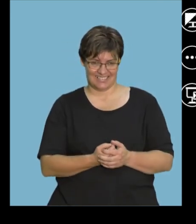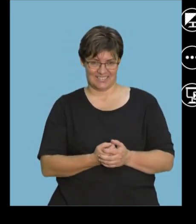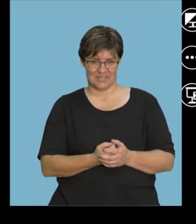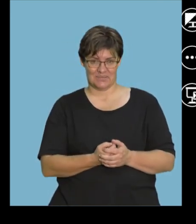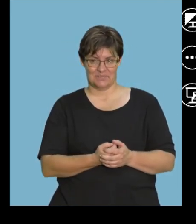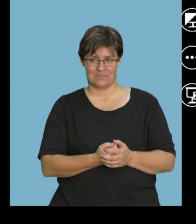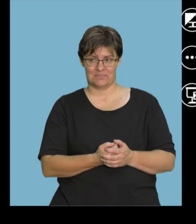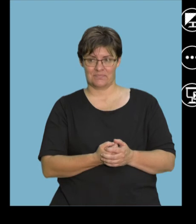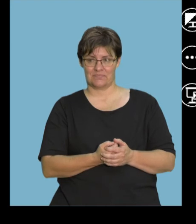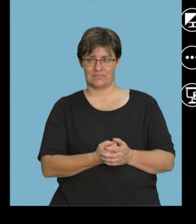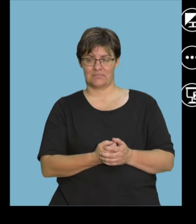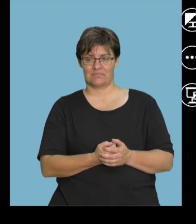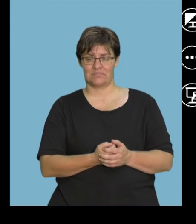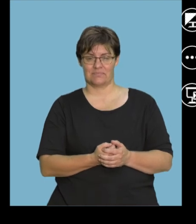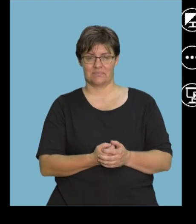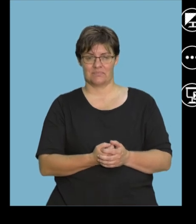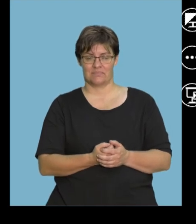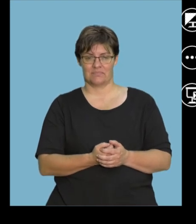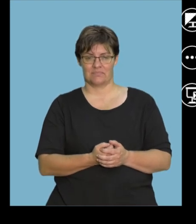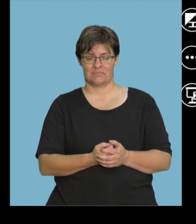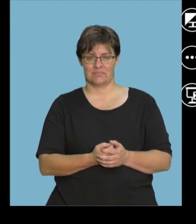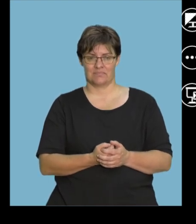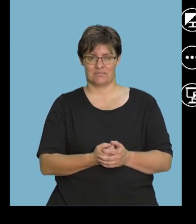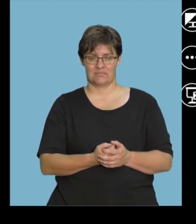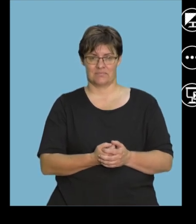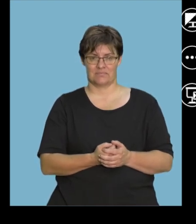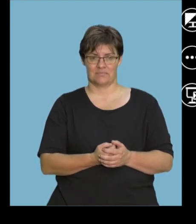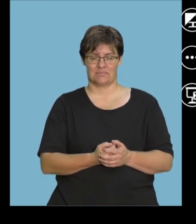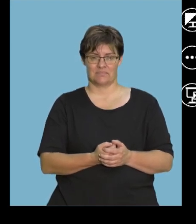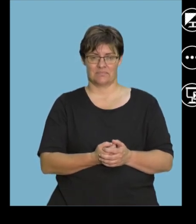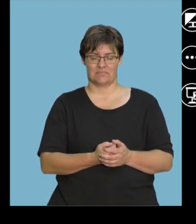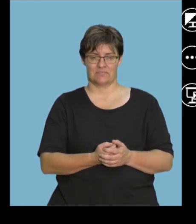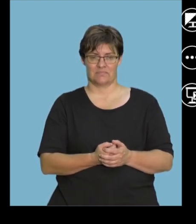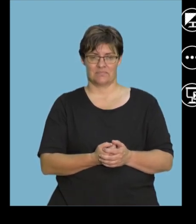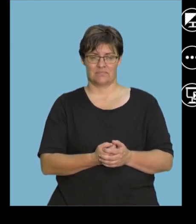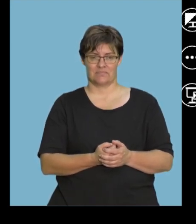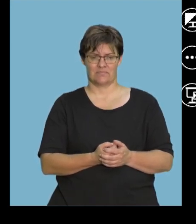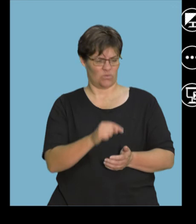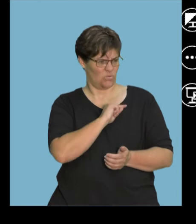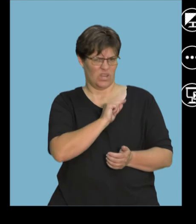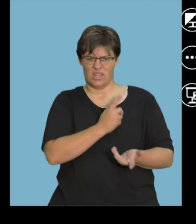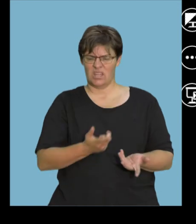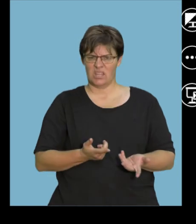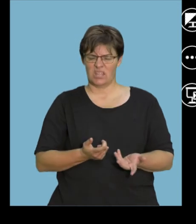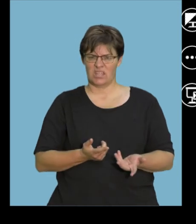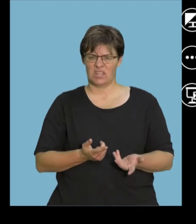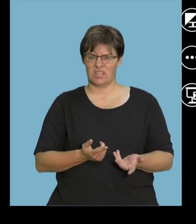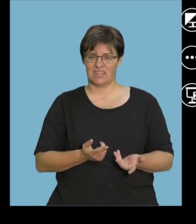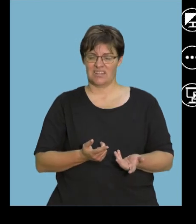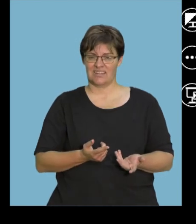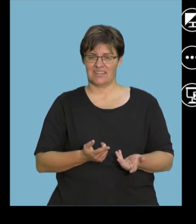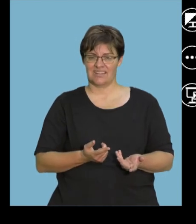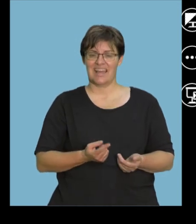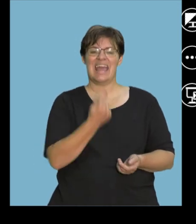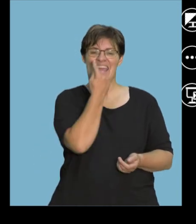Is it not possible? It is not possible to separate the two poles, okay? Why?